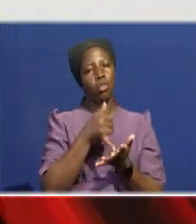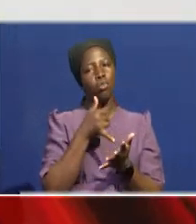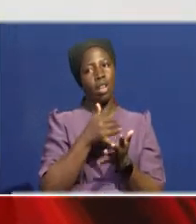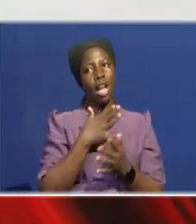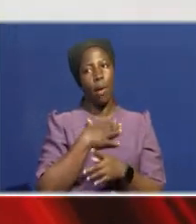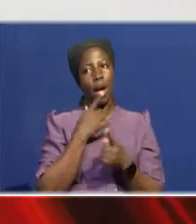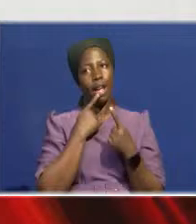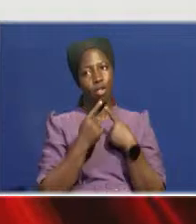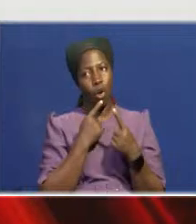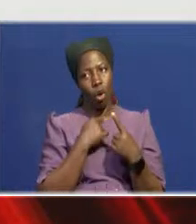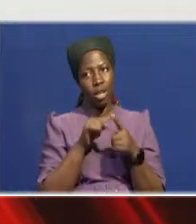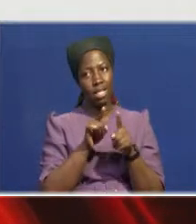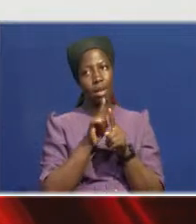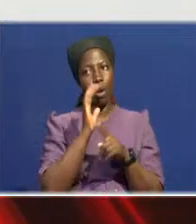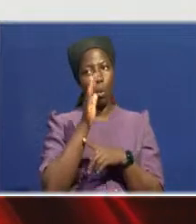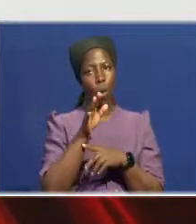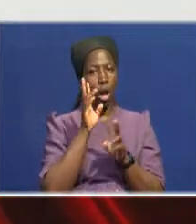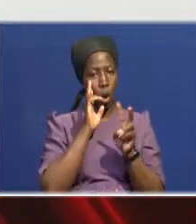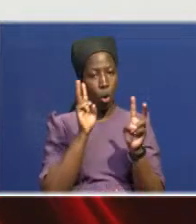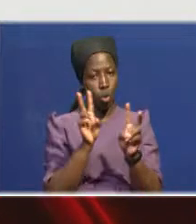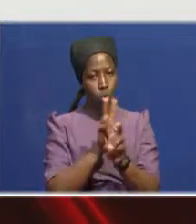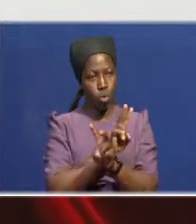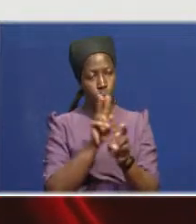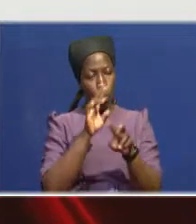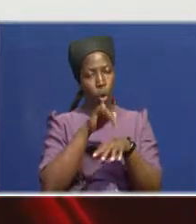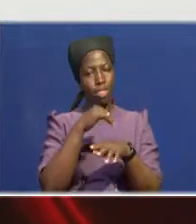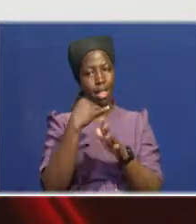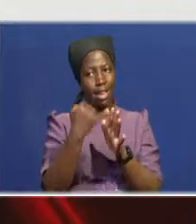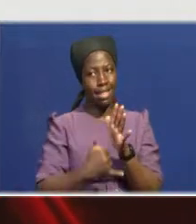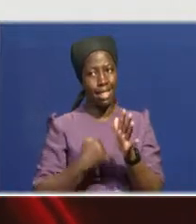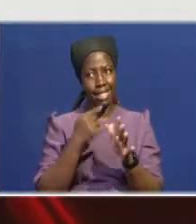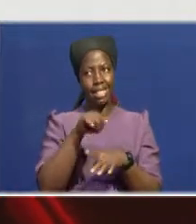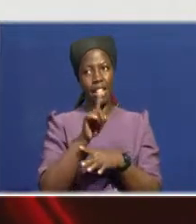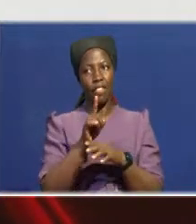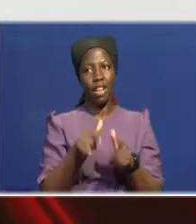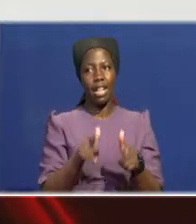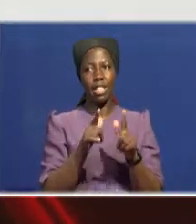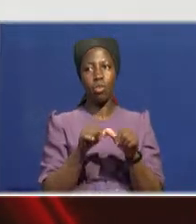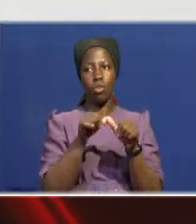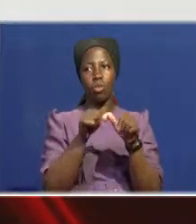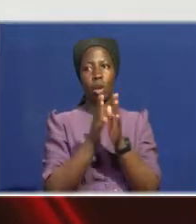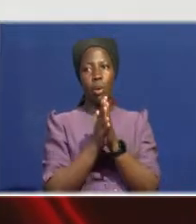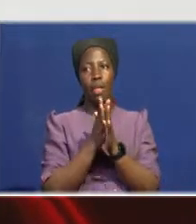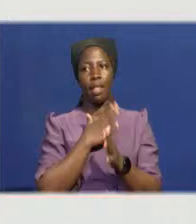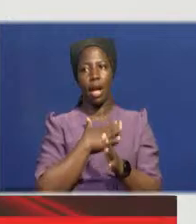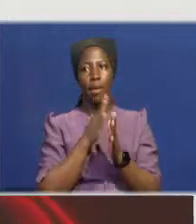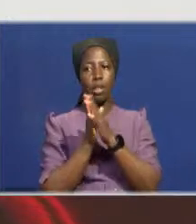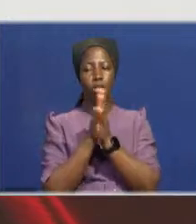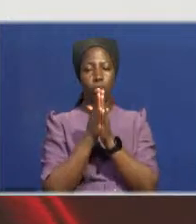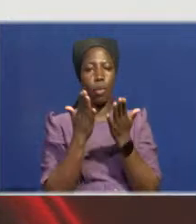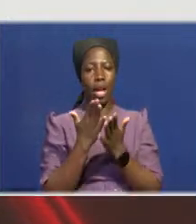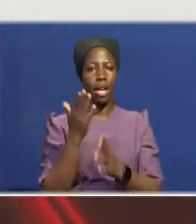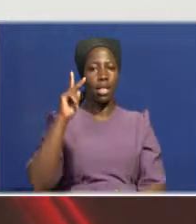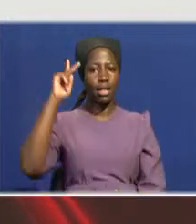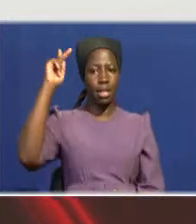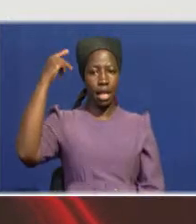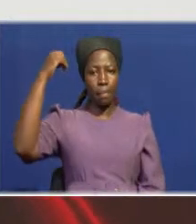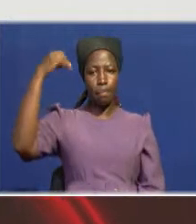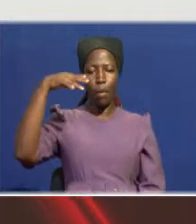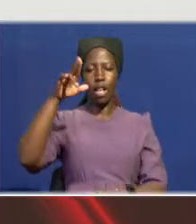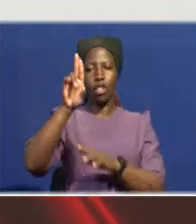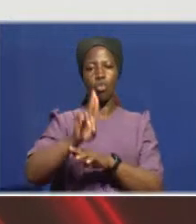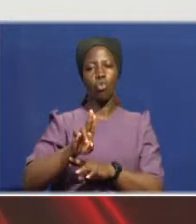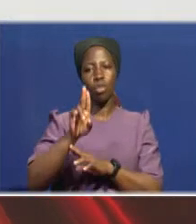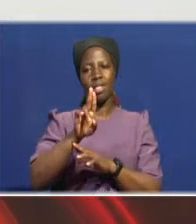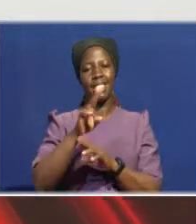conversation, and we'll also keep an eye on the industry itself. Let's continue with our stories where the Kenya Power is banking on